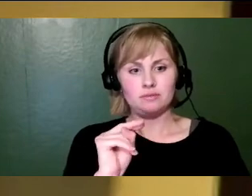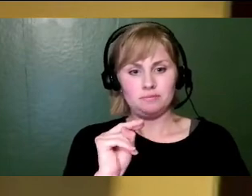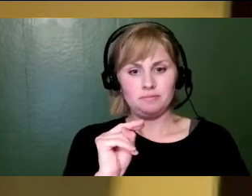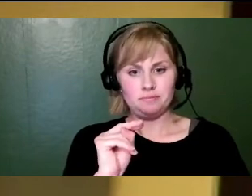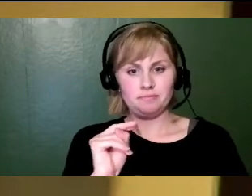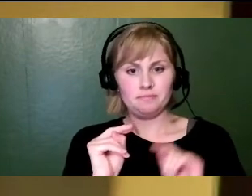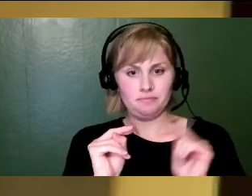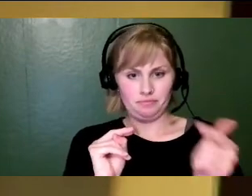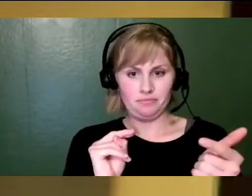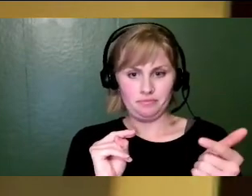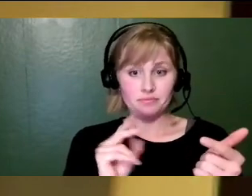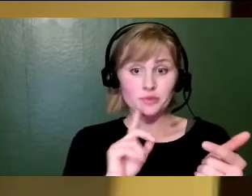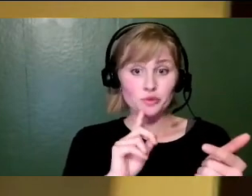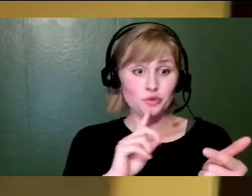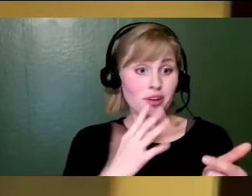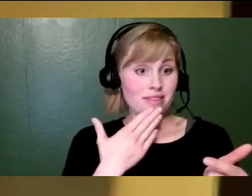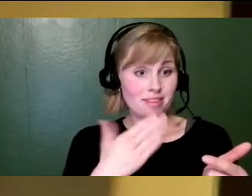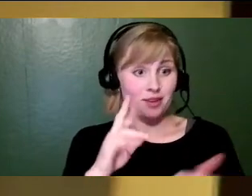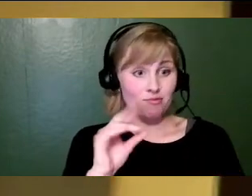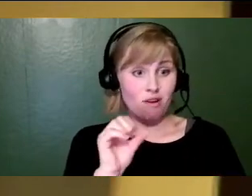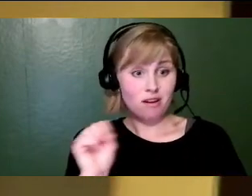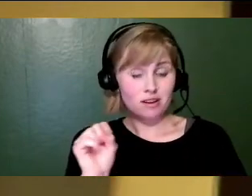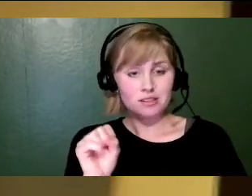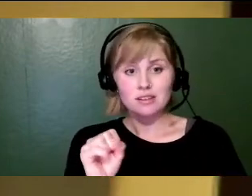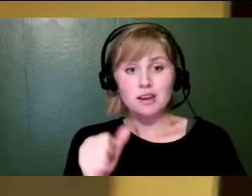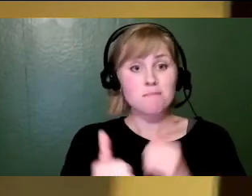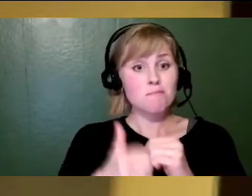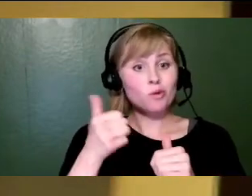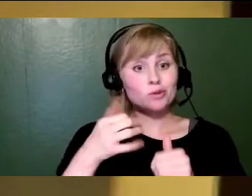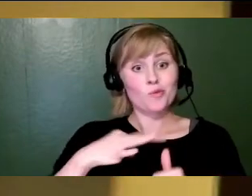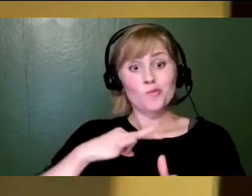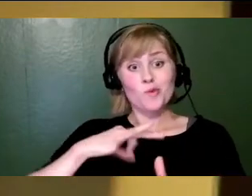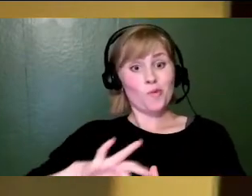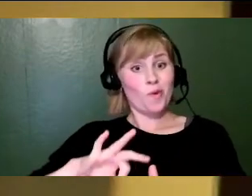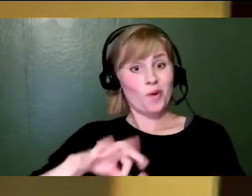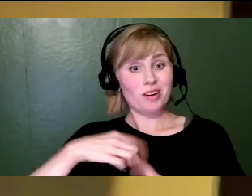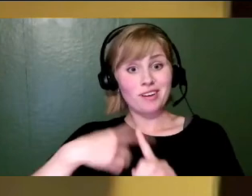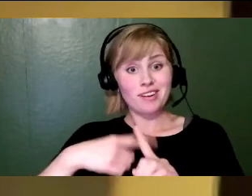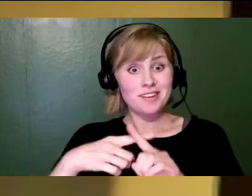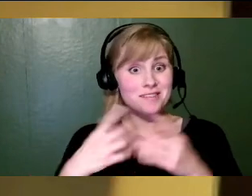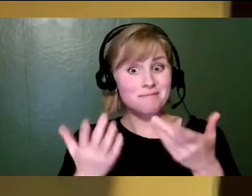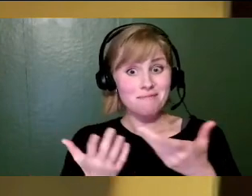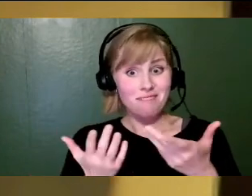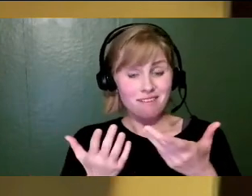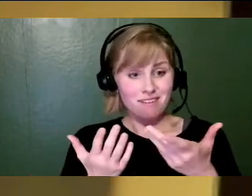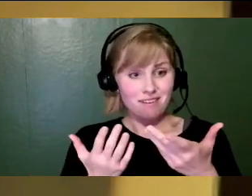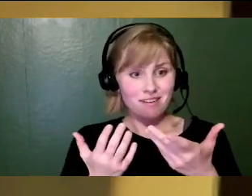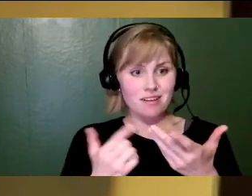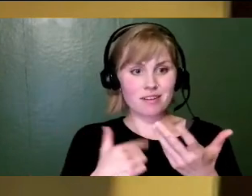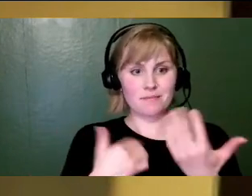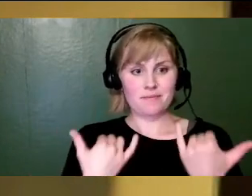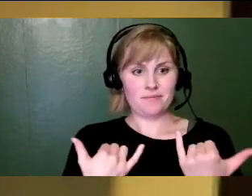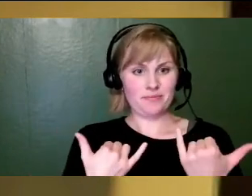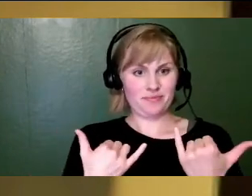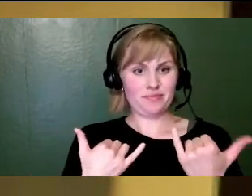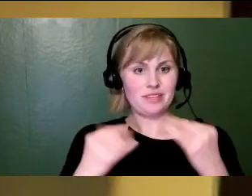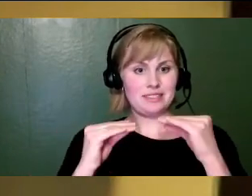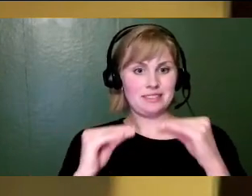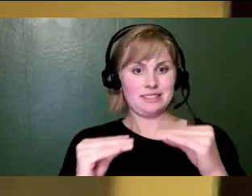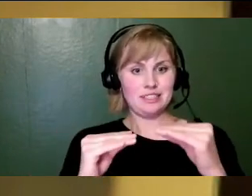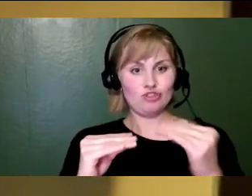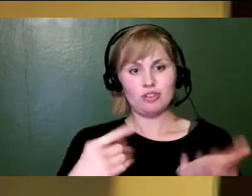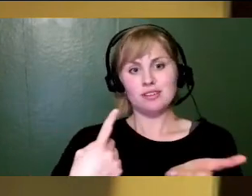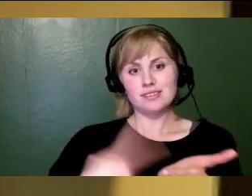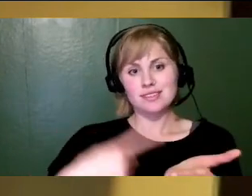Sure, thanks, Ross. What I'd say was been the most rewarding part, actually, and I'm teaching a course this term that's a discussion-based